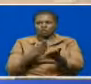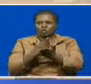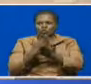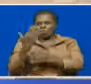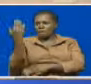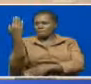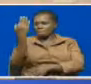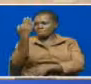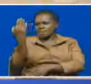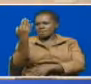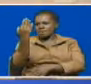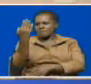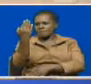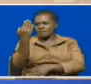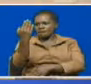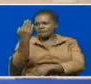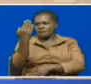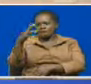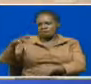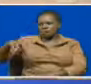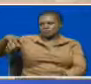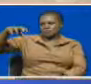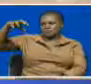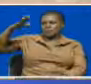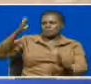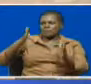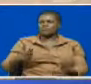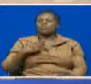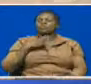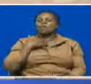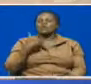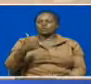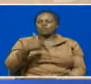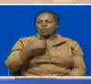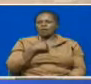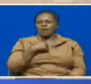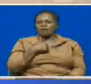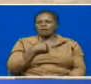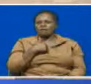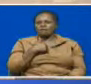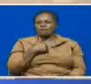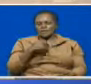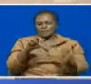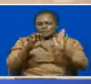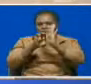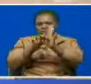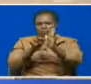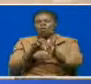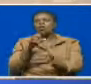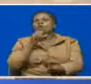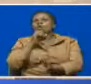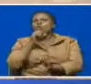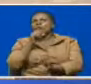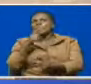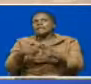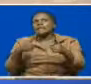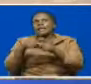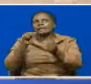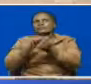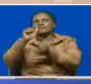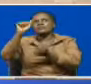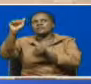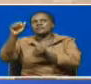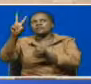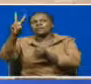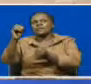mirror of that adult that we want to have. Talk of 15 years later, 20 years